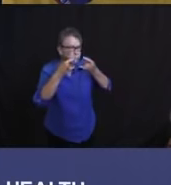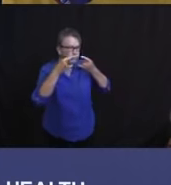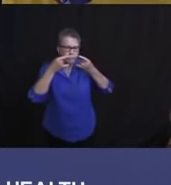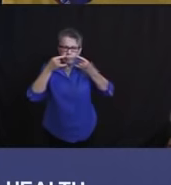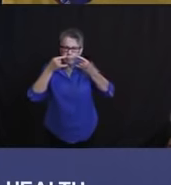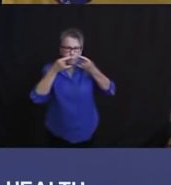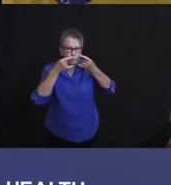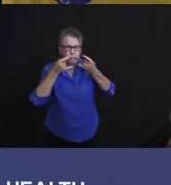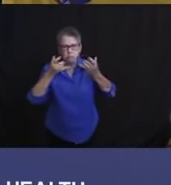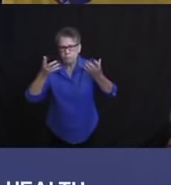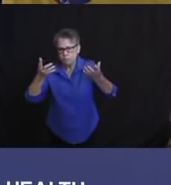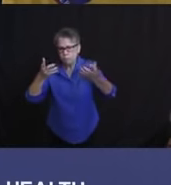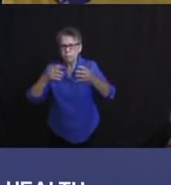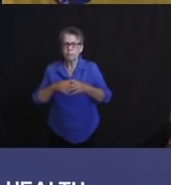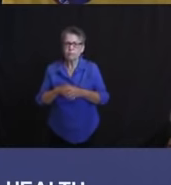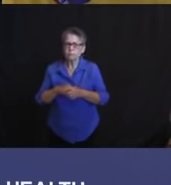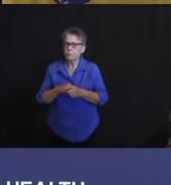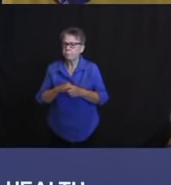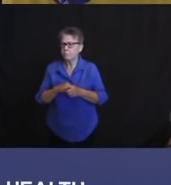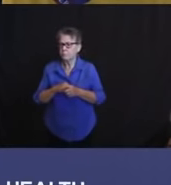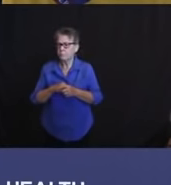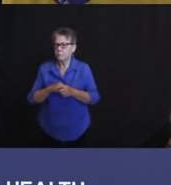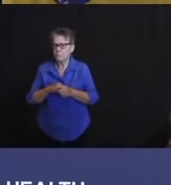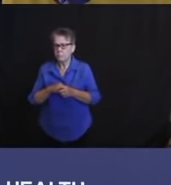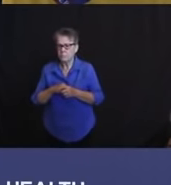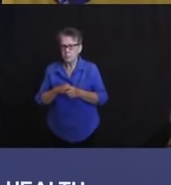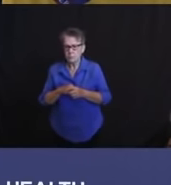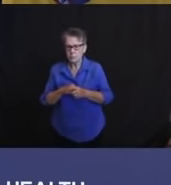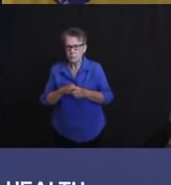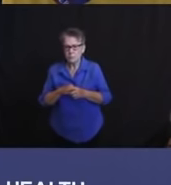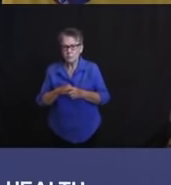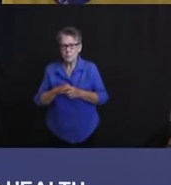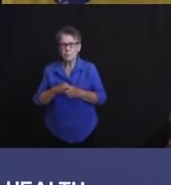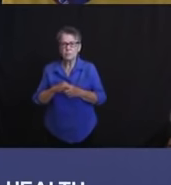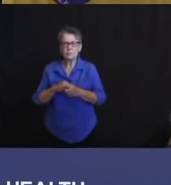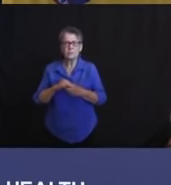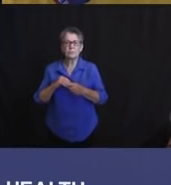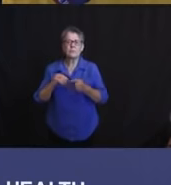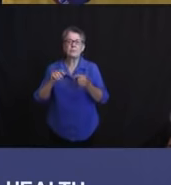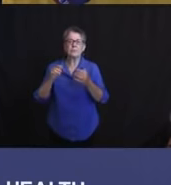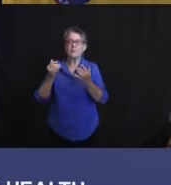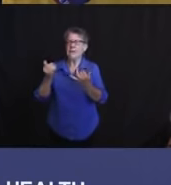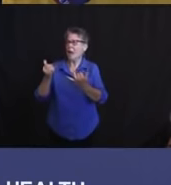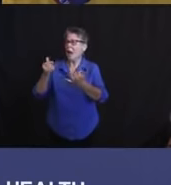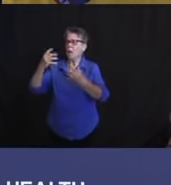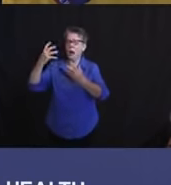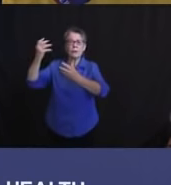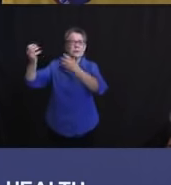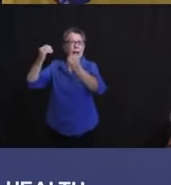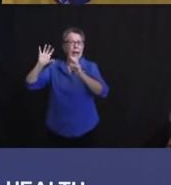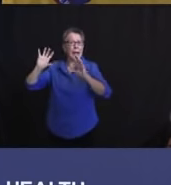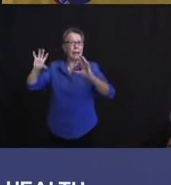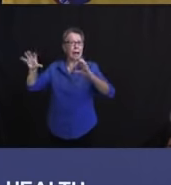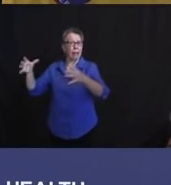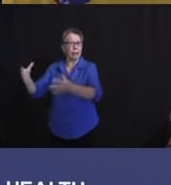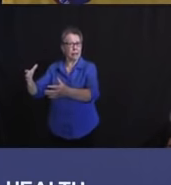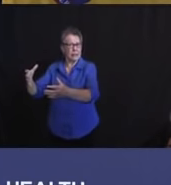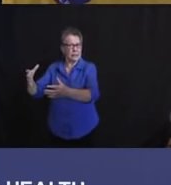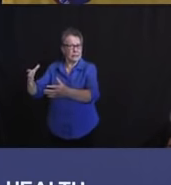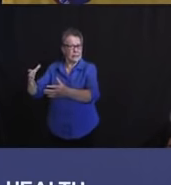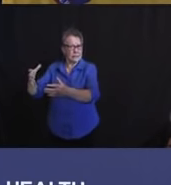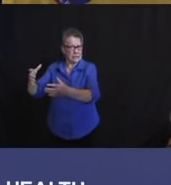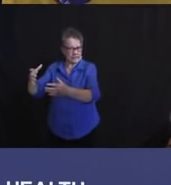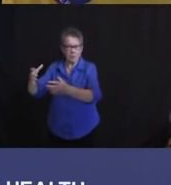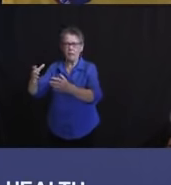that am I correct with that? So outdoor graduations. I don't think we're going to infinity yet, but assuming that the